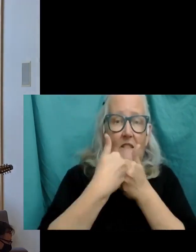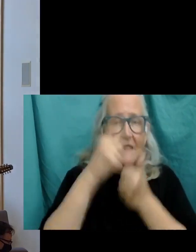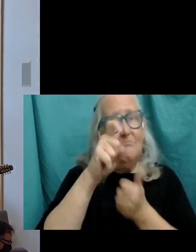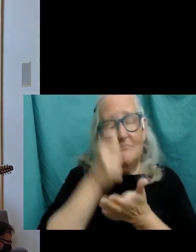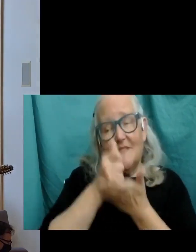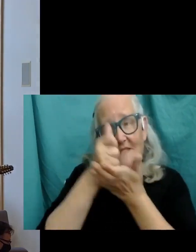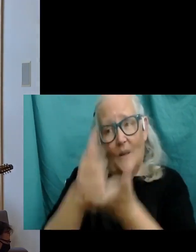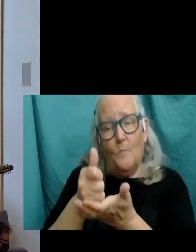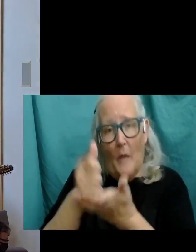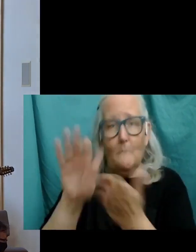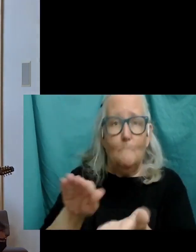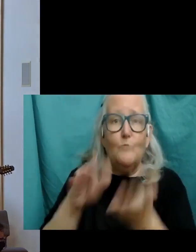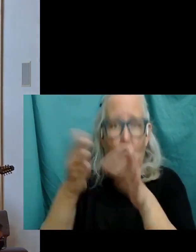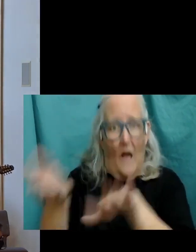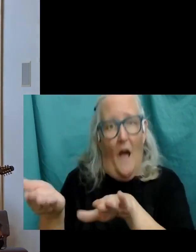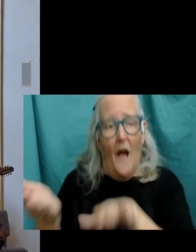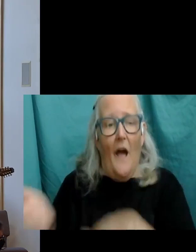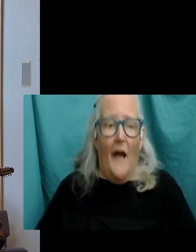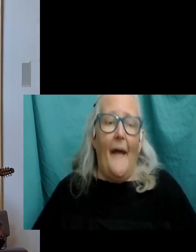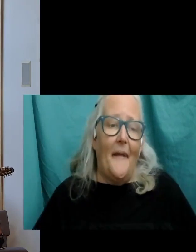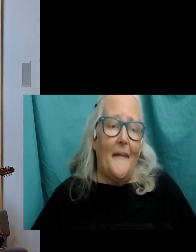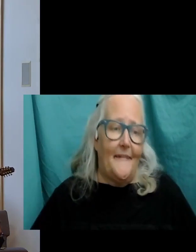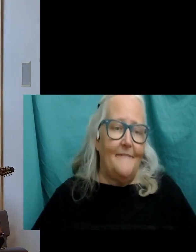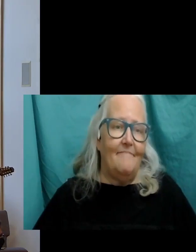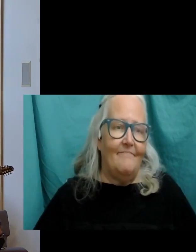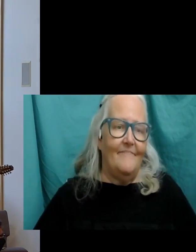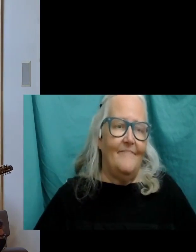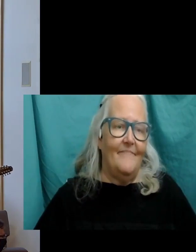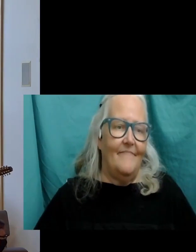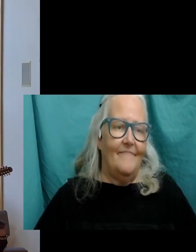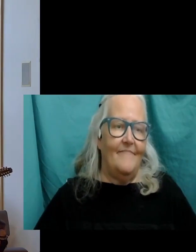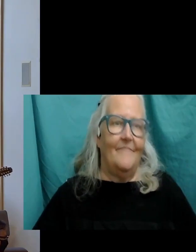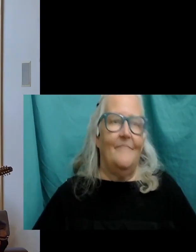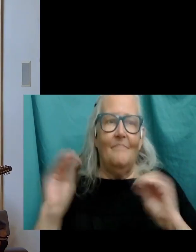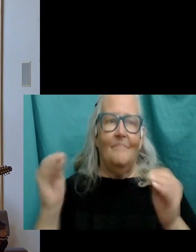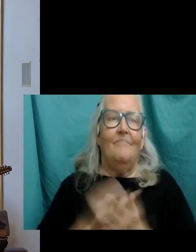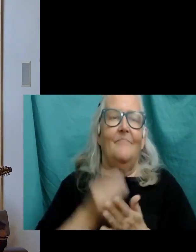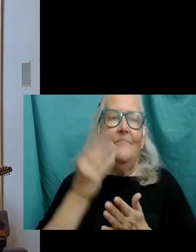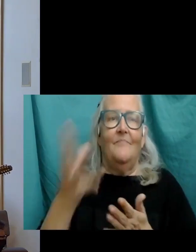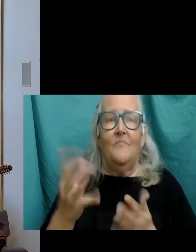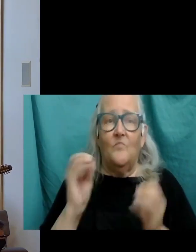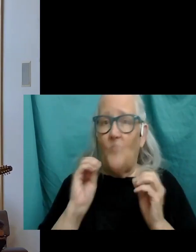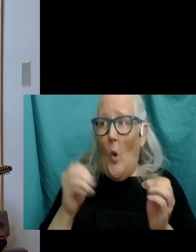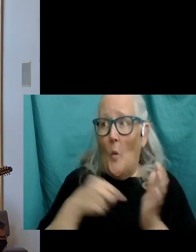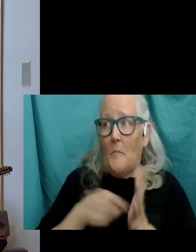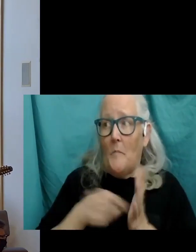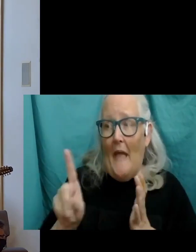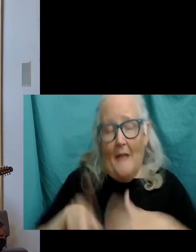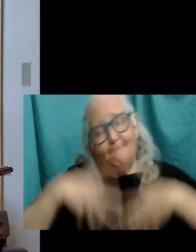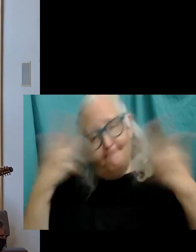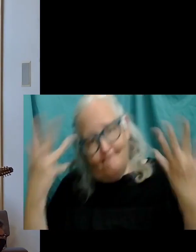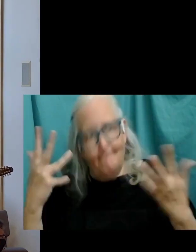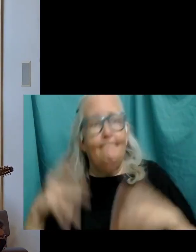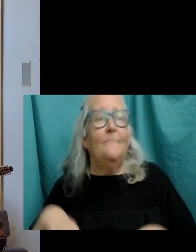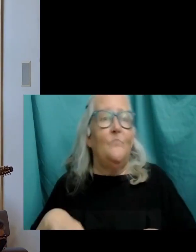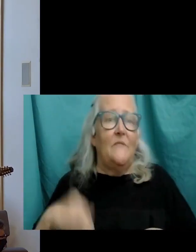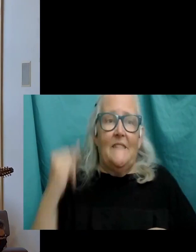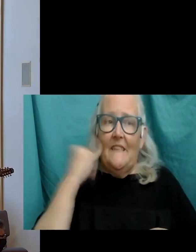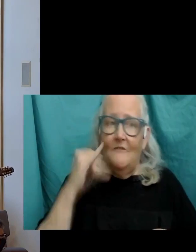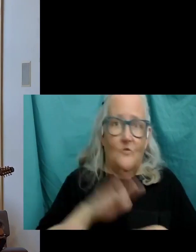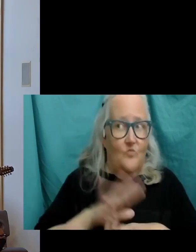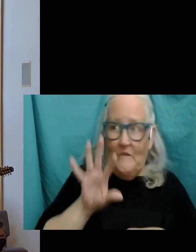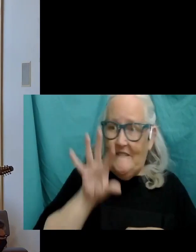to die. No purchase, no pay is the rule of the day. If we don't take a prize, then you'll